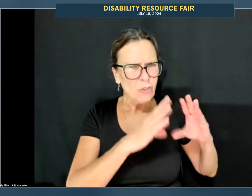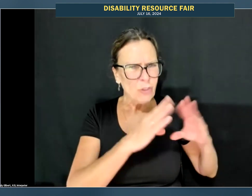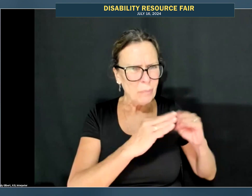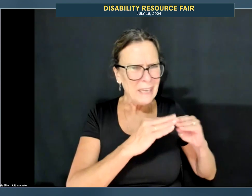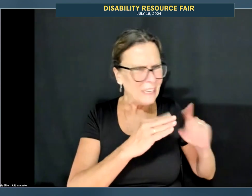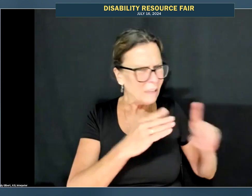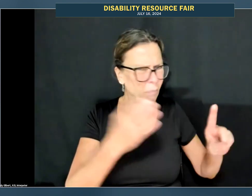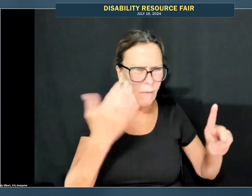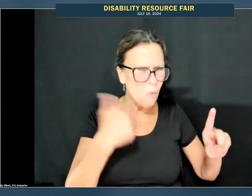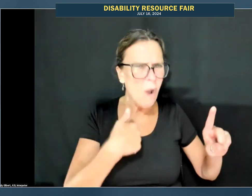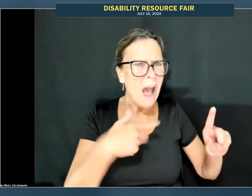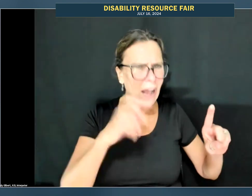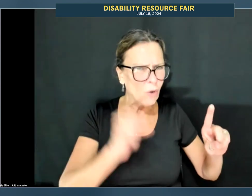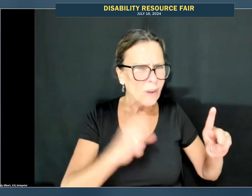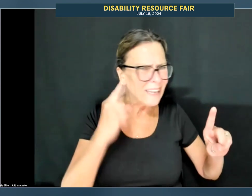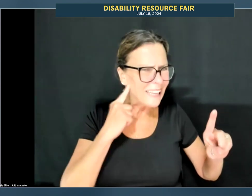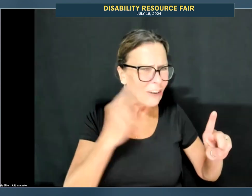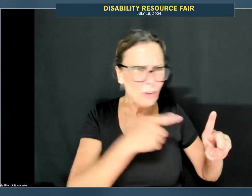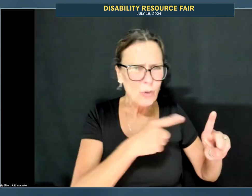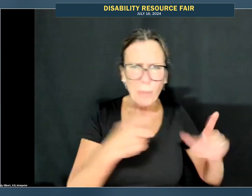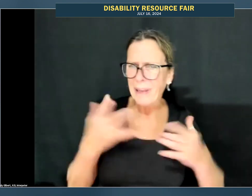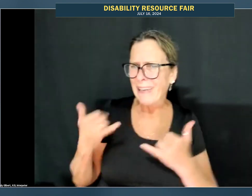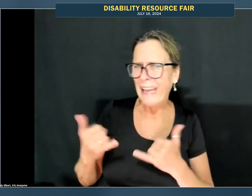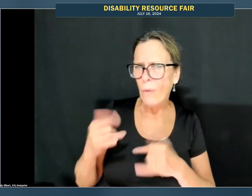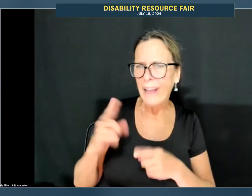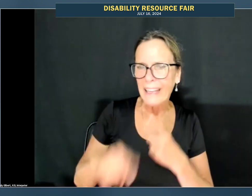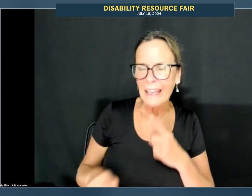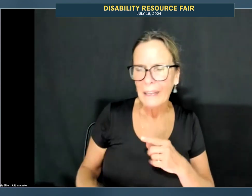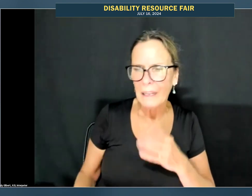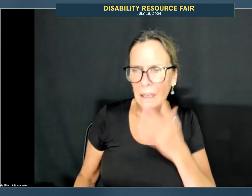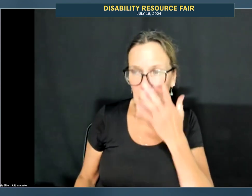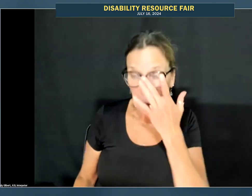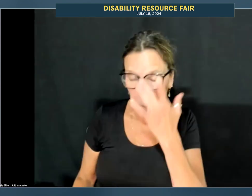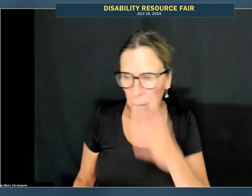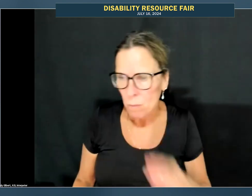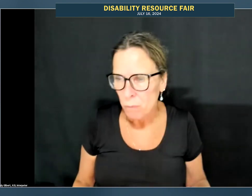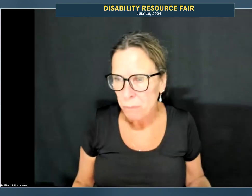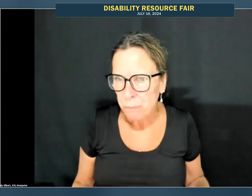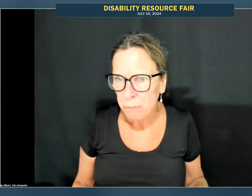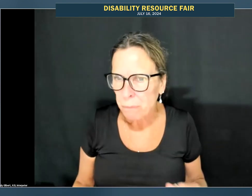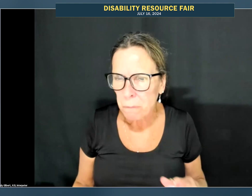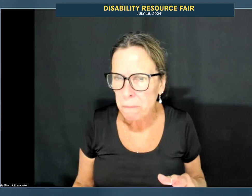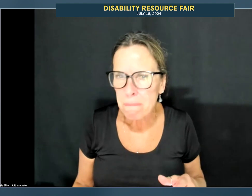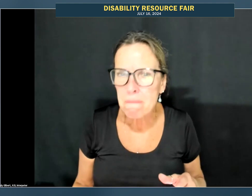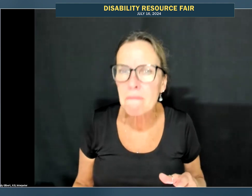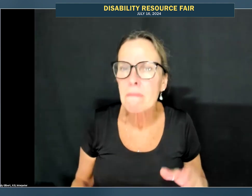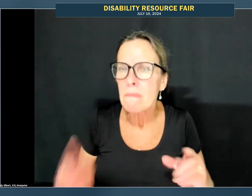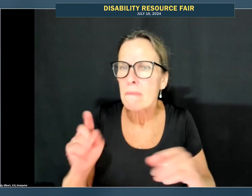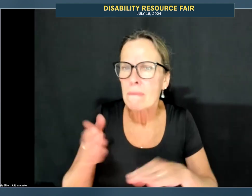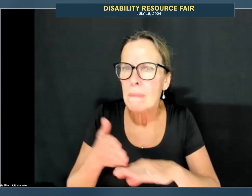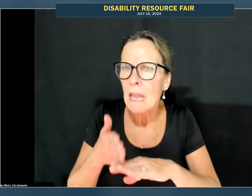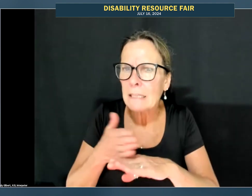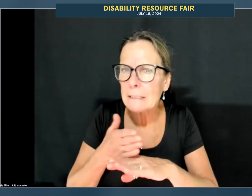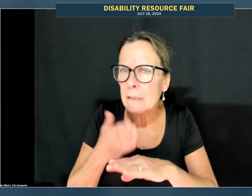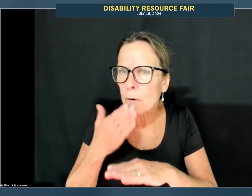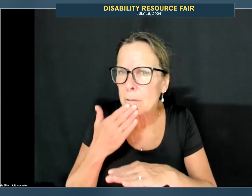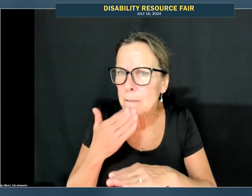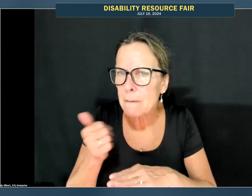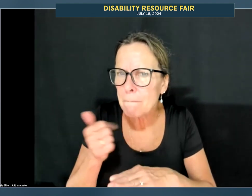Yeah, I lost you on my computer. It's getting better. That sounds starting to sound